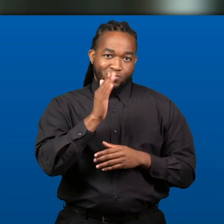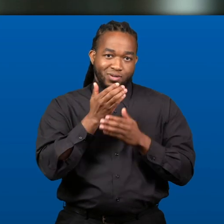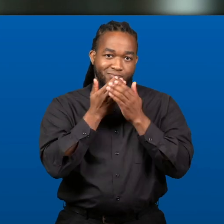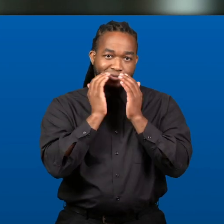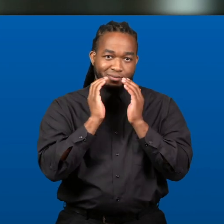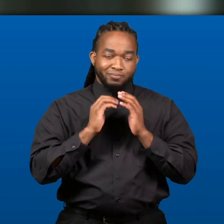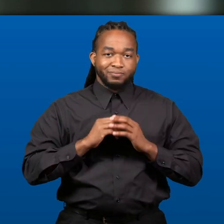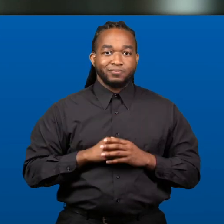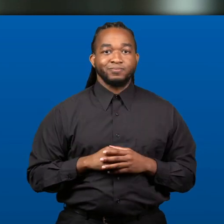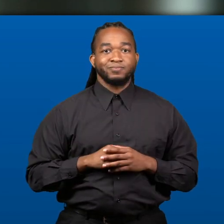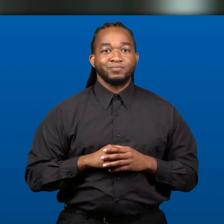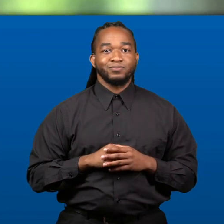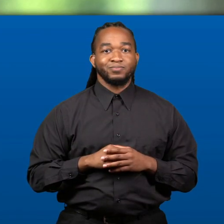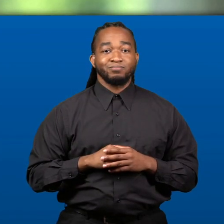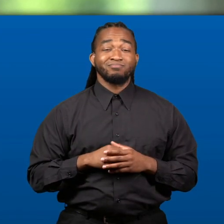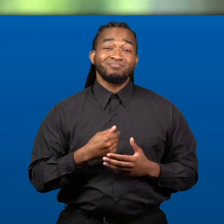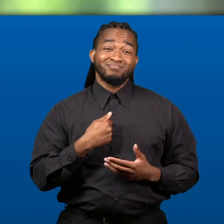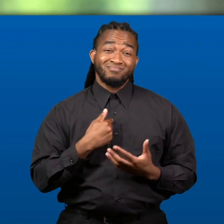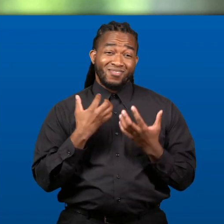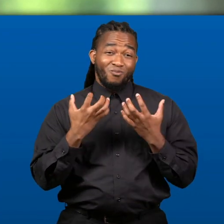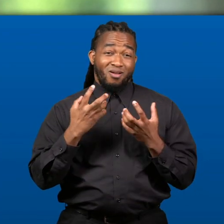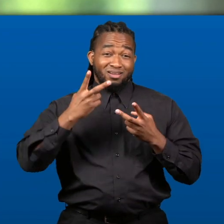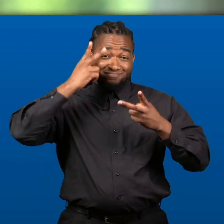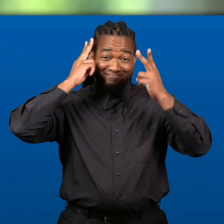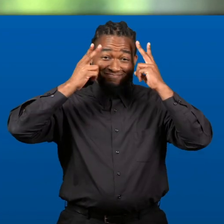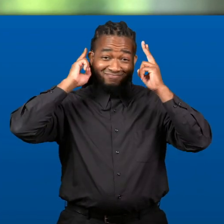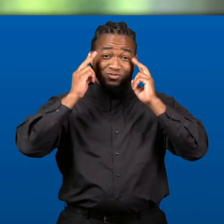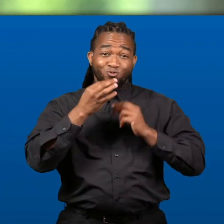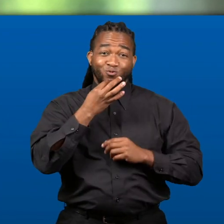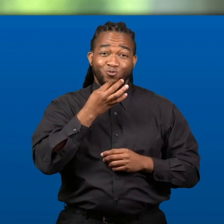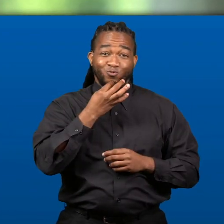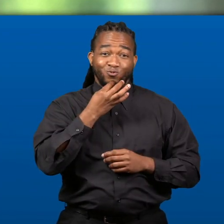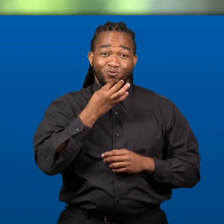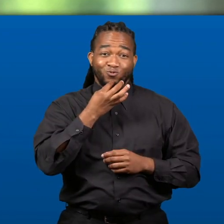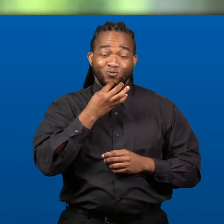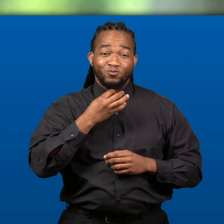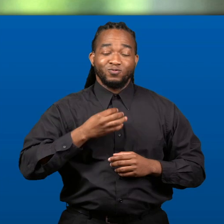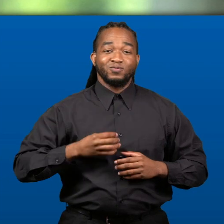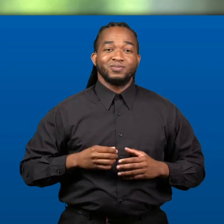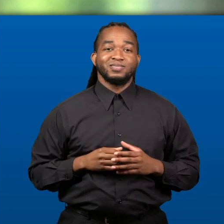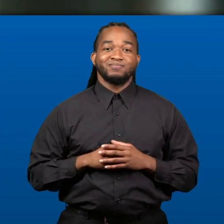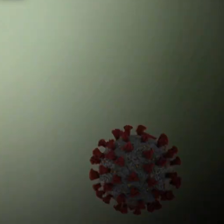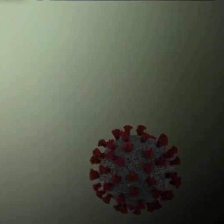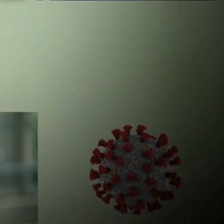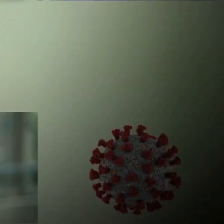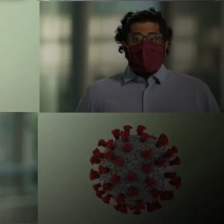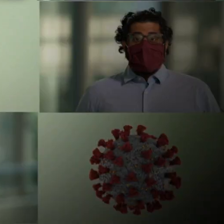to, I hope you choose to. I wear a mask because I really want to get a haircut soon.